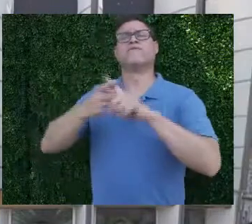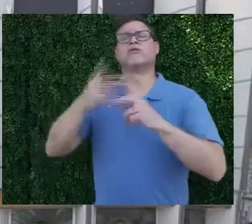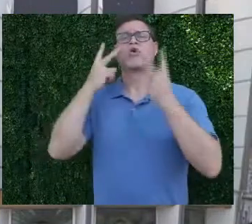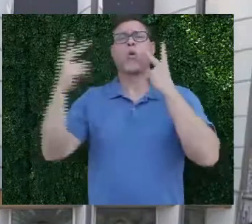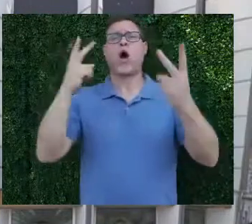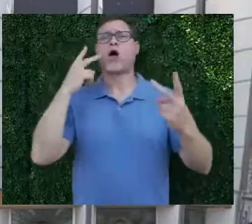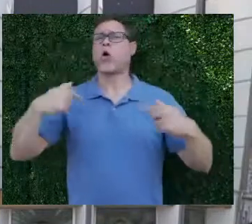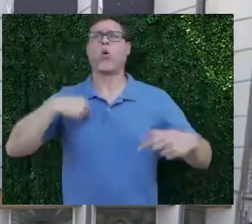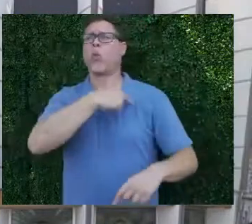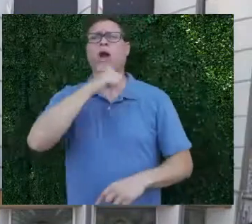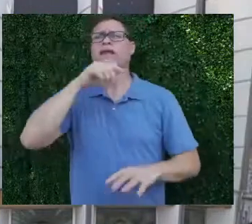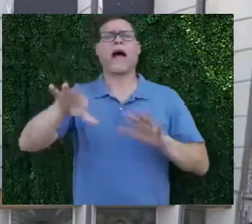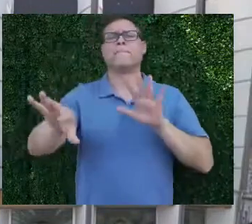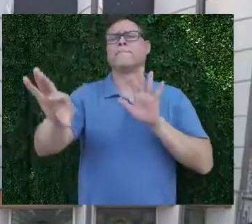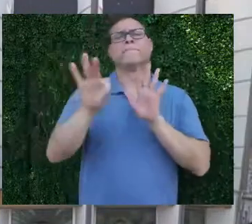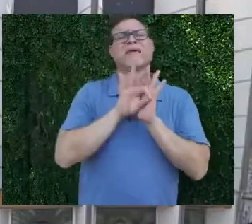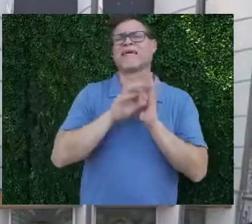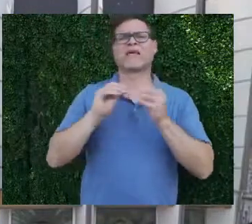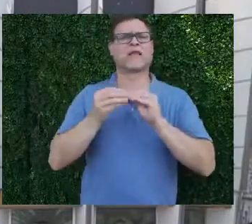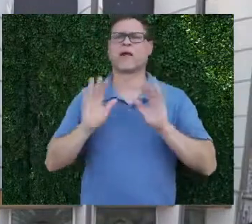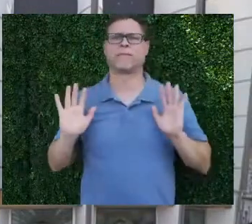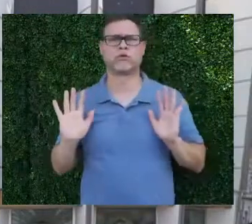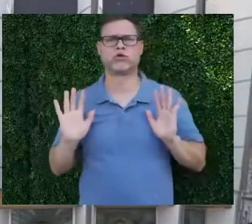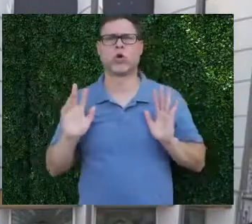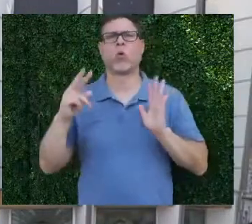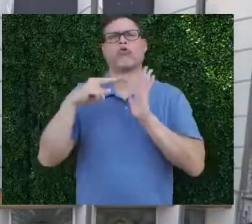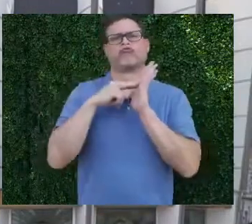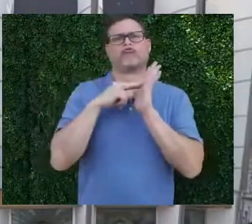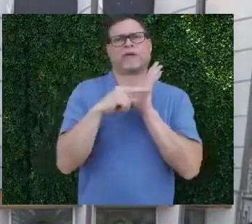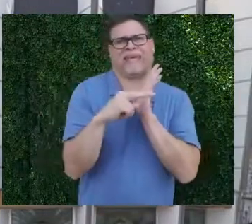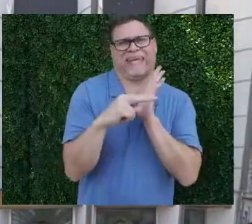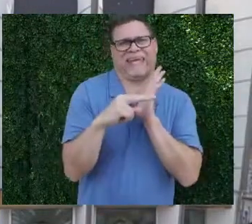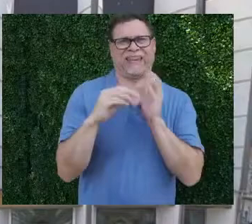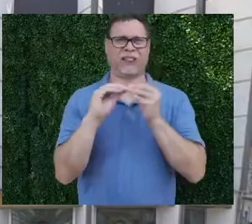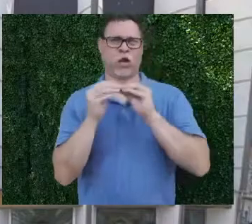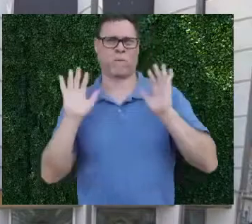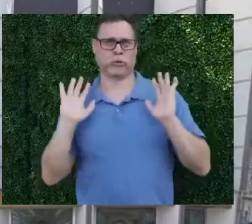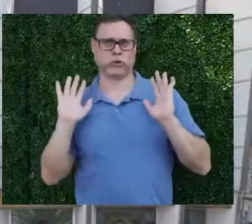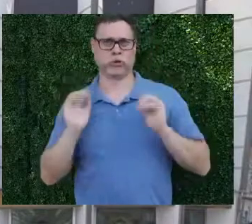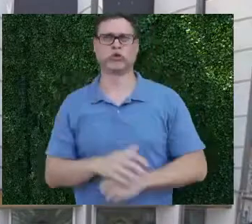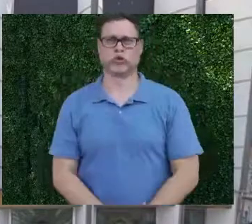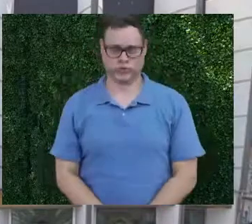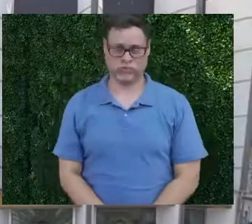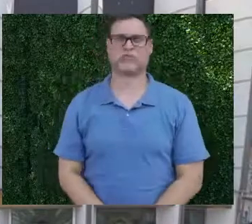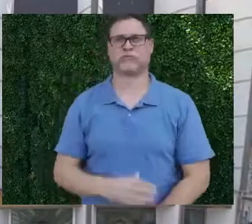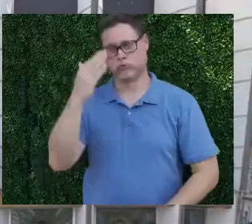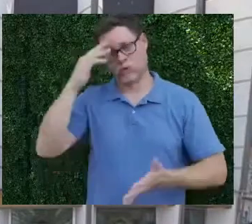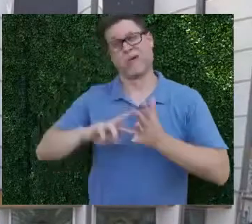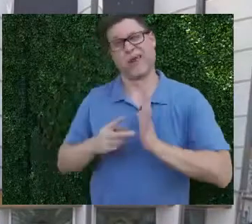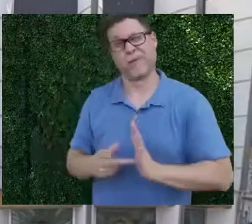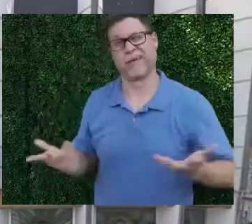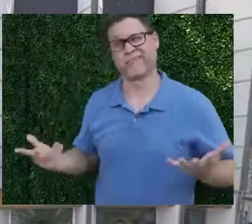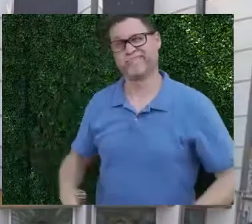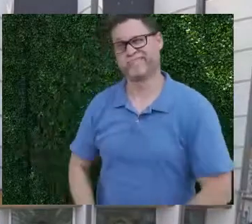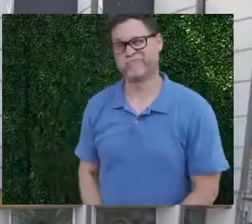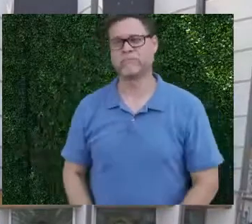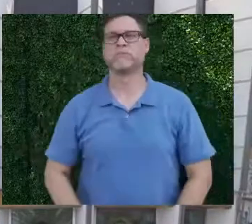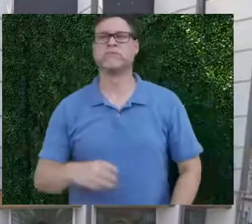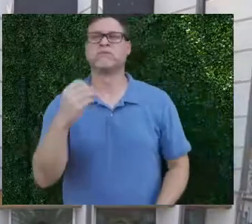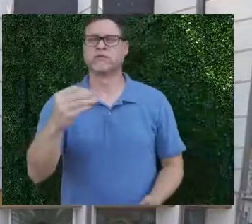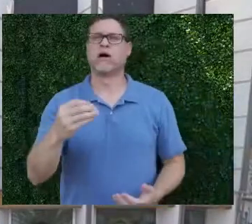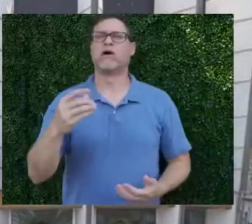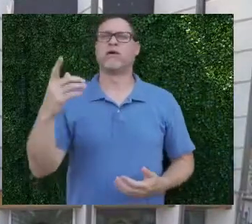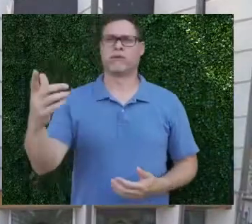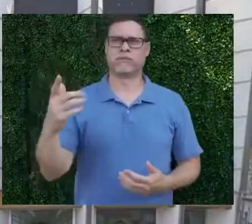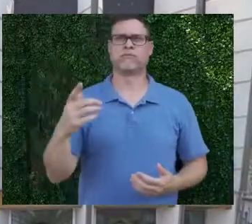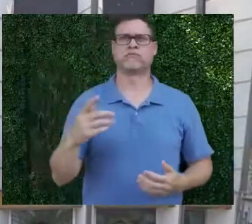watching, we're not picking the numbers, we're reading the numbers. Oh, well done. You know what I mean? That's well done. Well done. Thank you for the